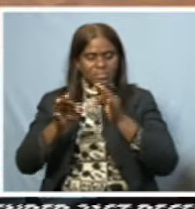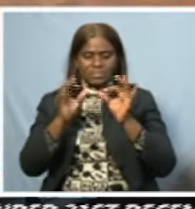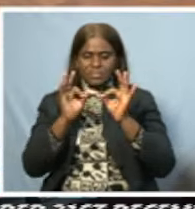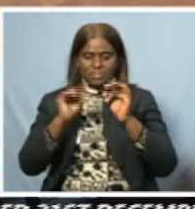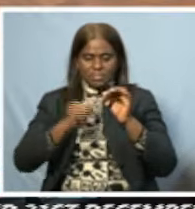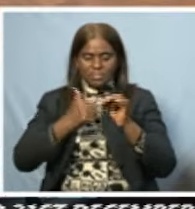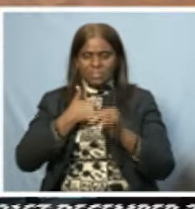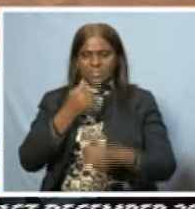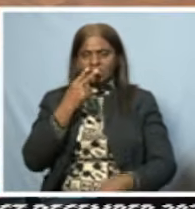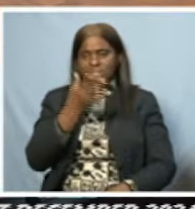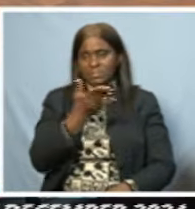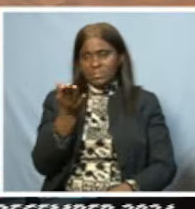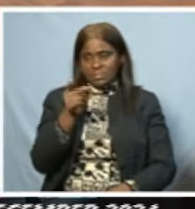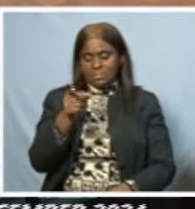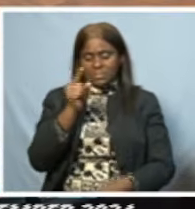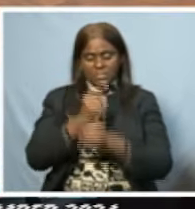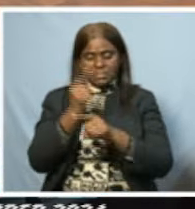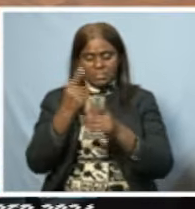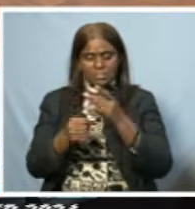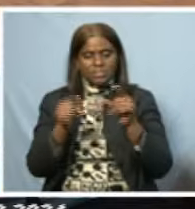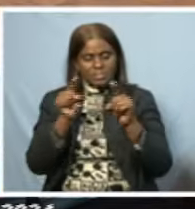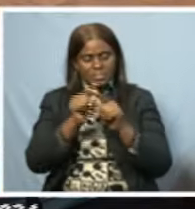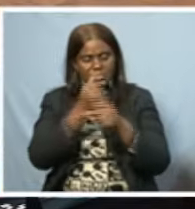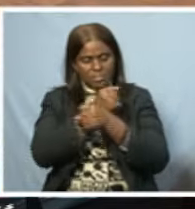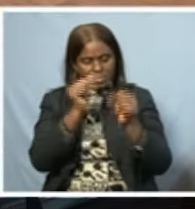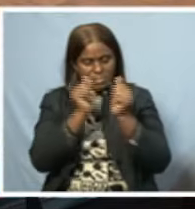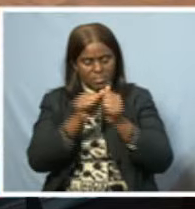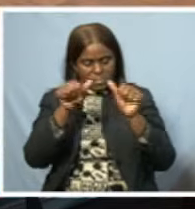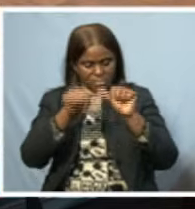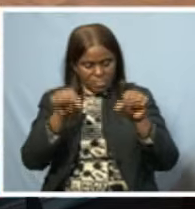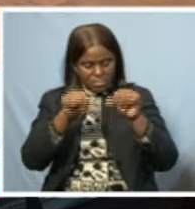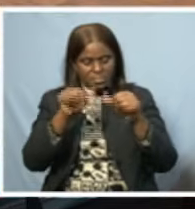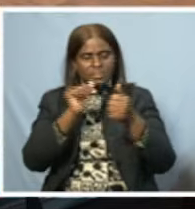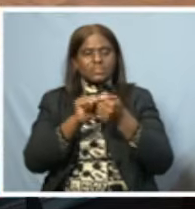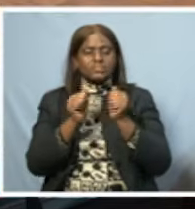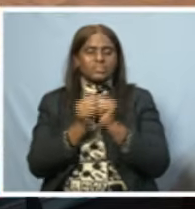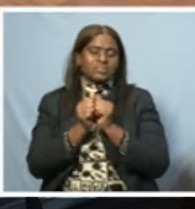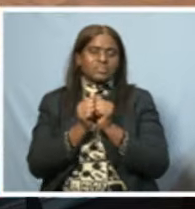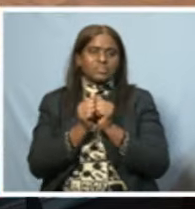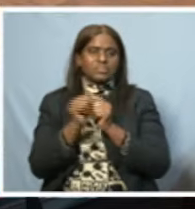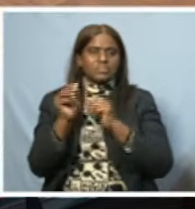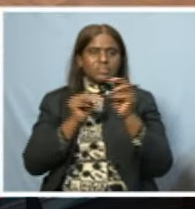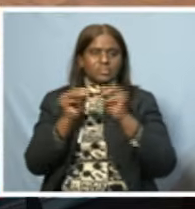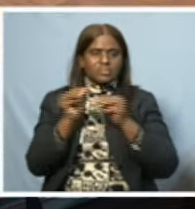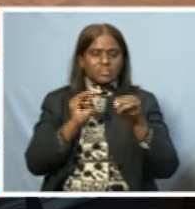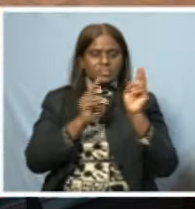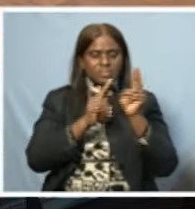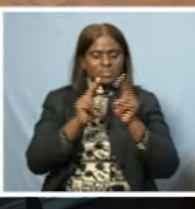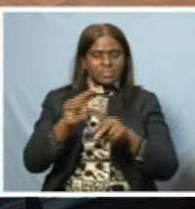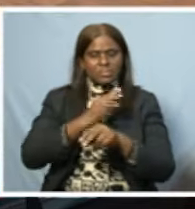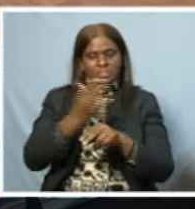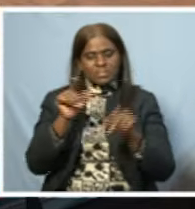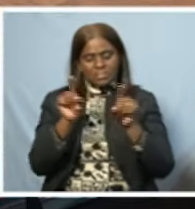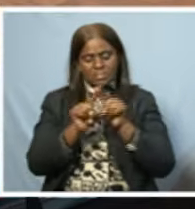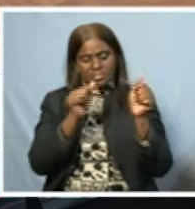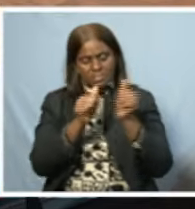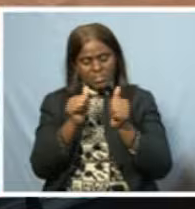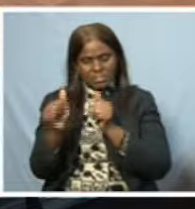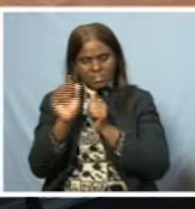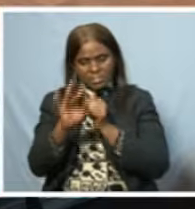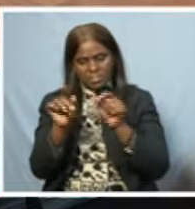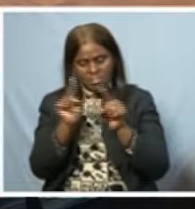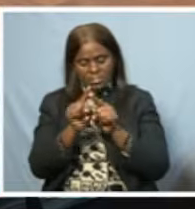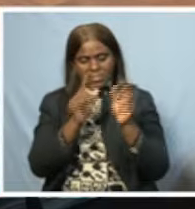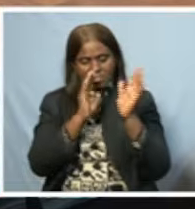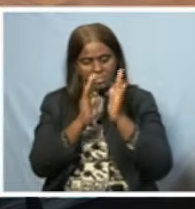looked, so you just deal with the audit query, management response, action taken,